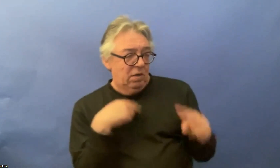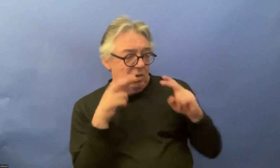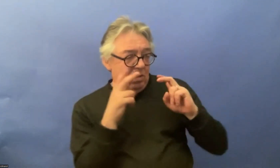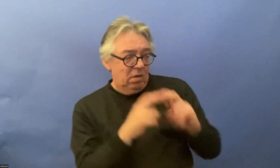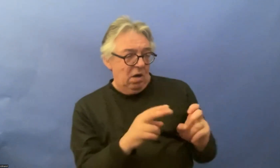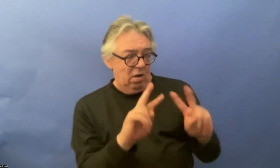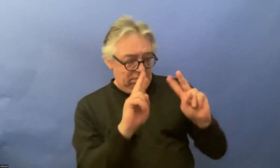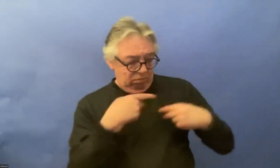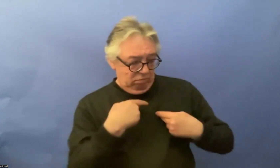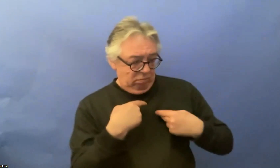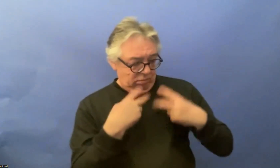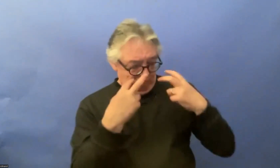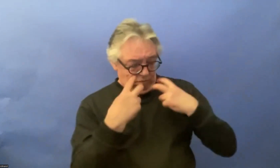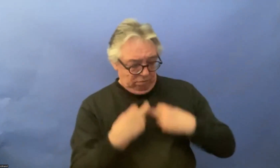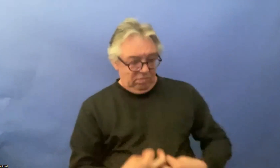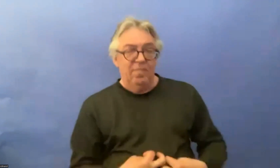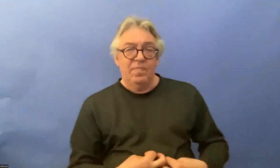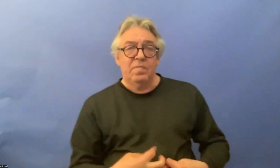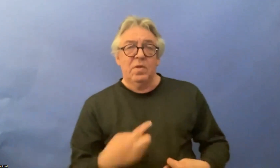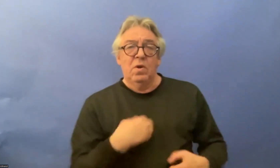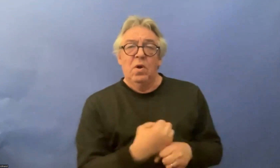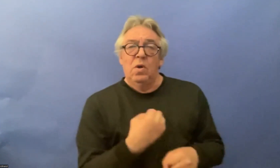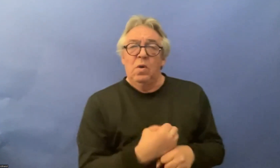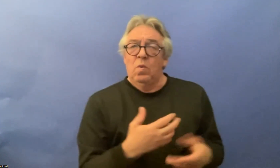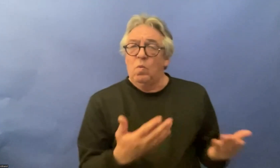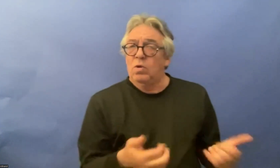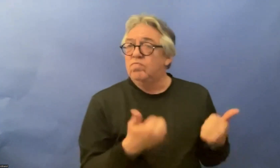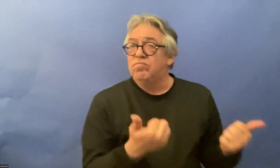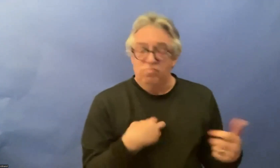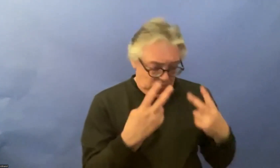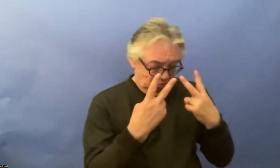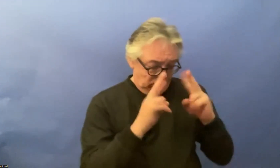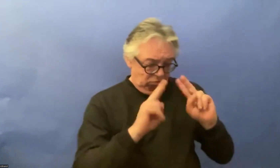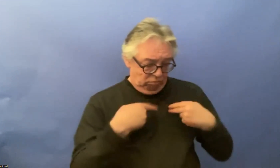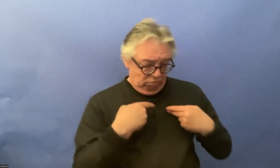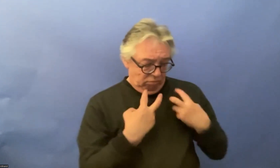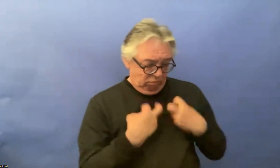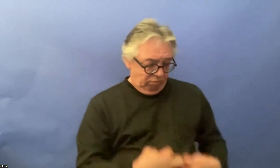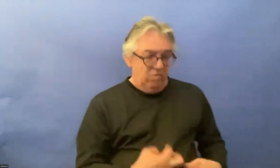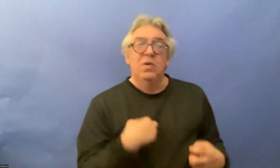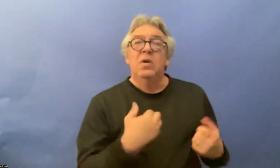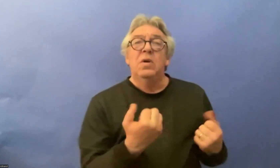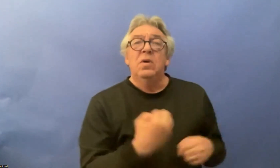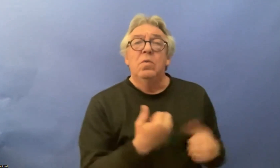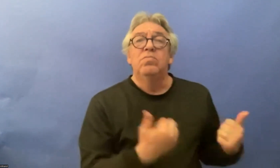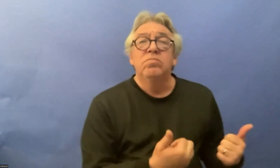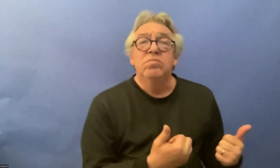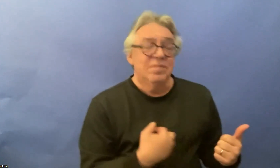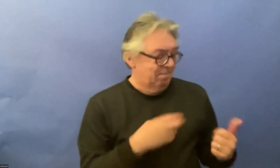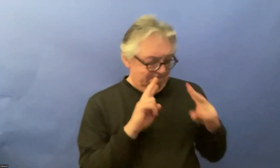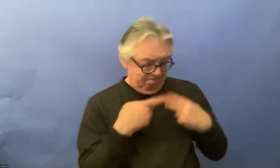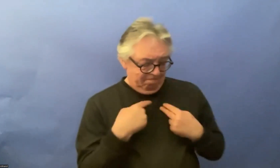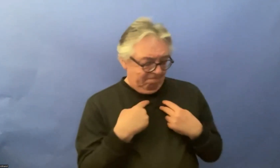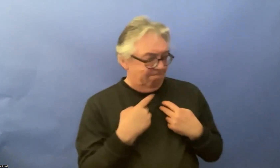are doing and what we're doing well and what we need to improve on.